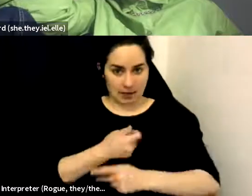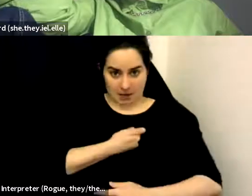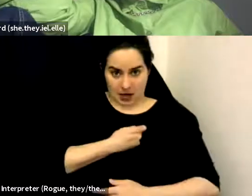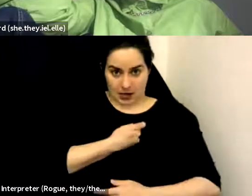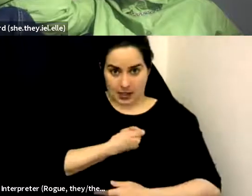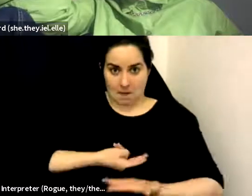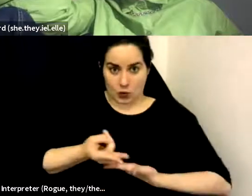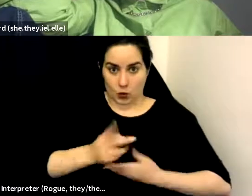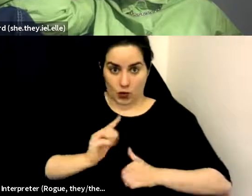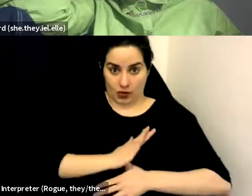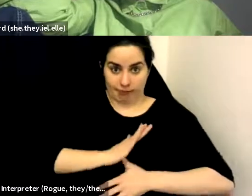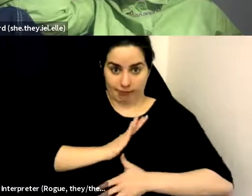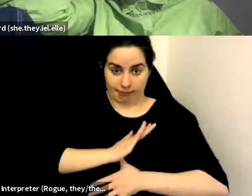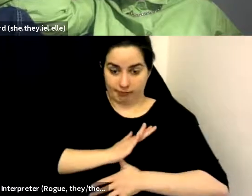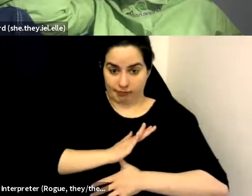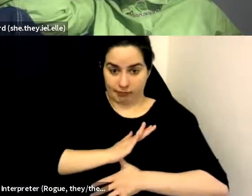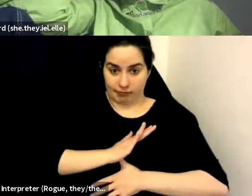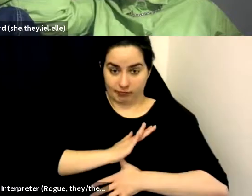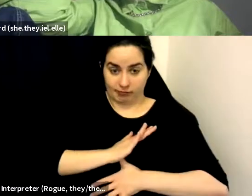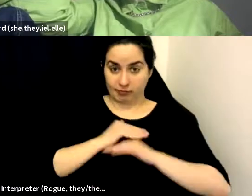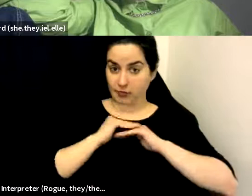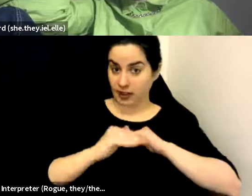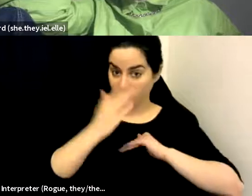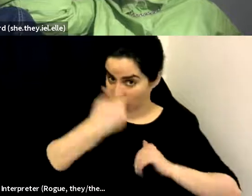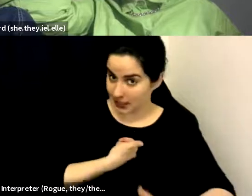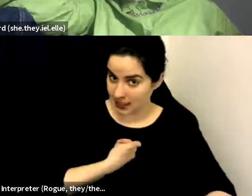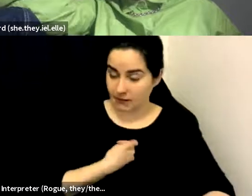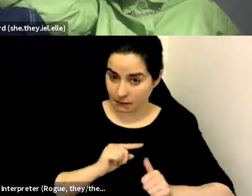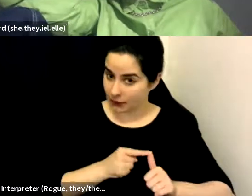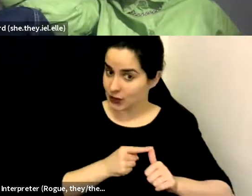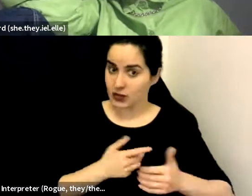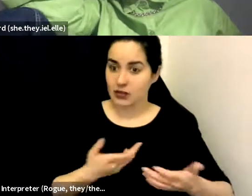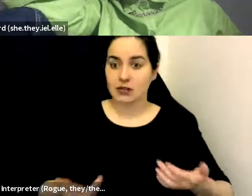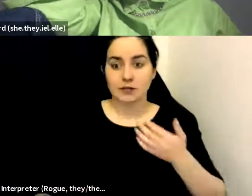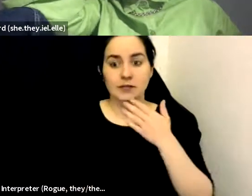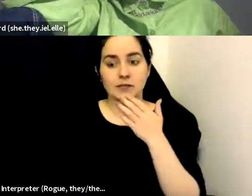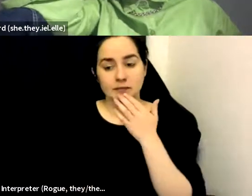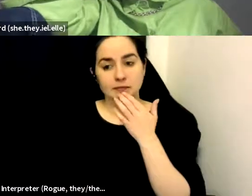my own truths steady in all of that. And so